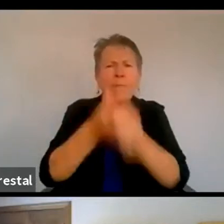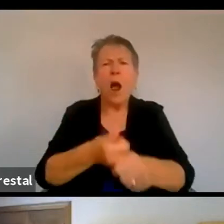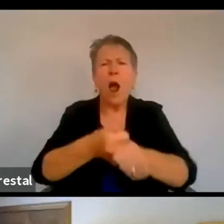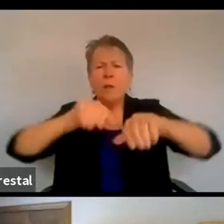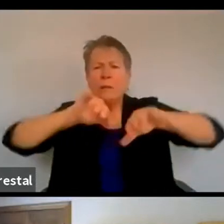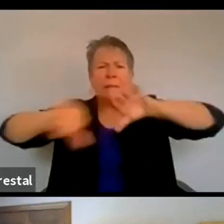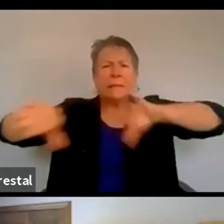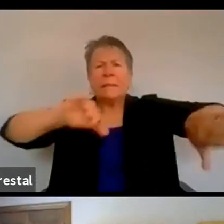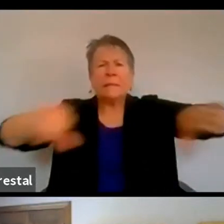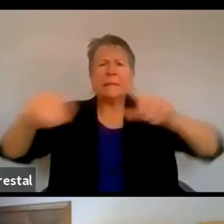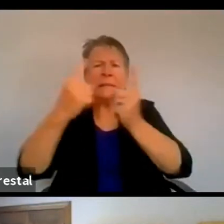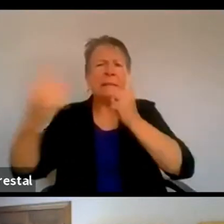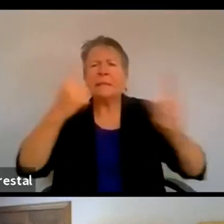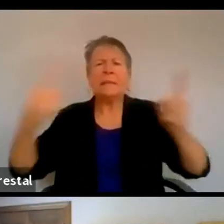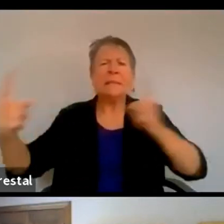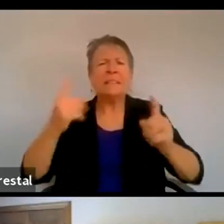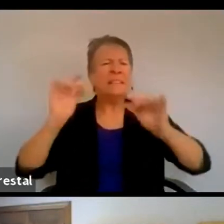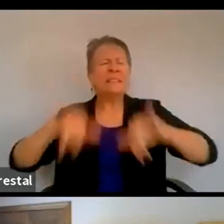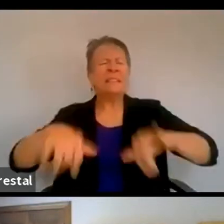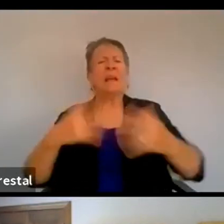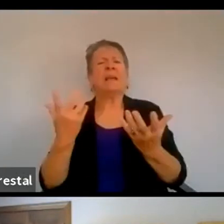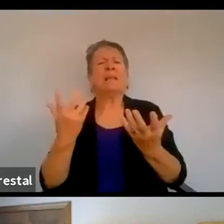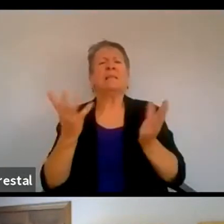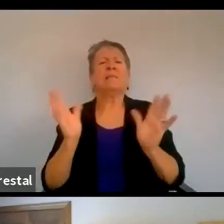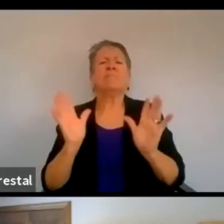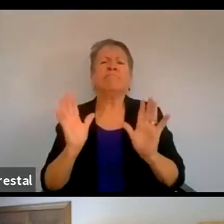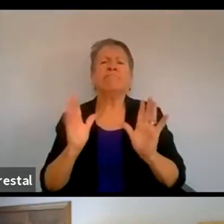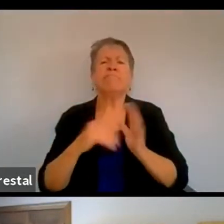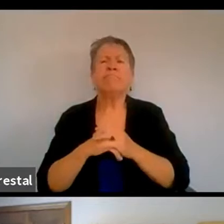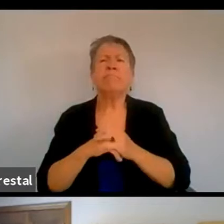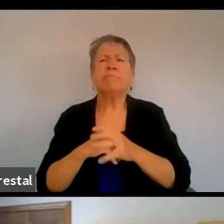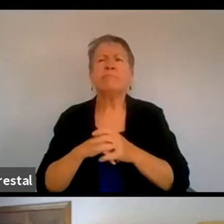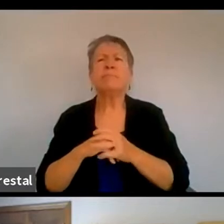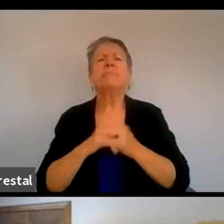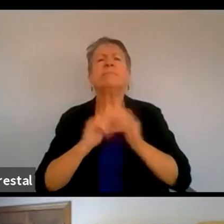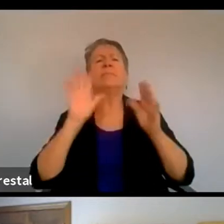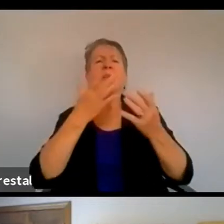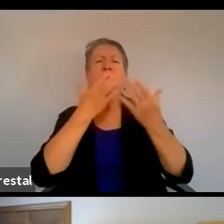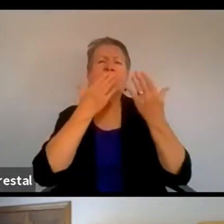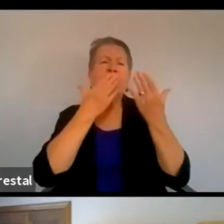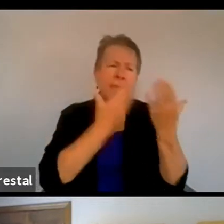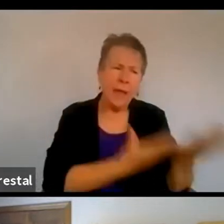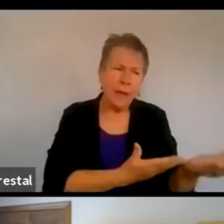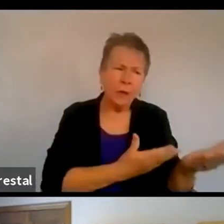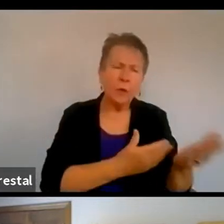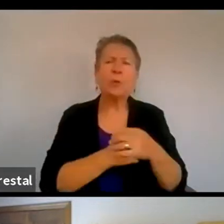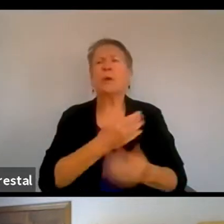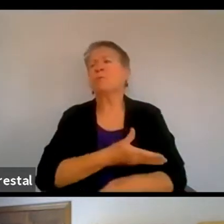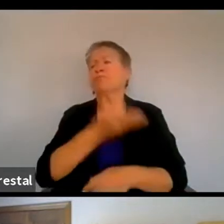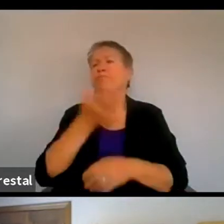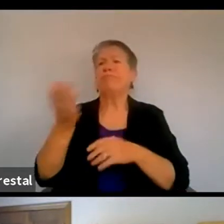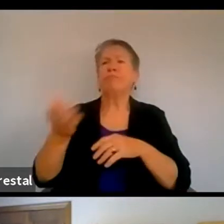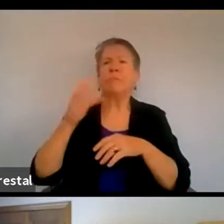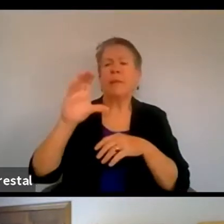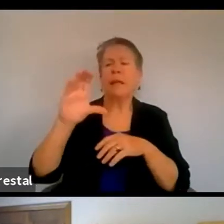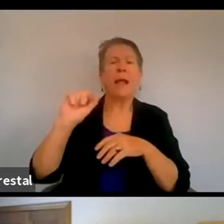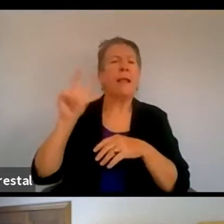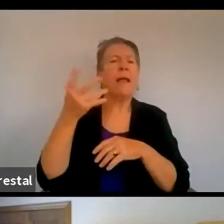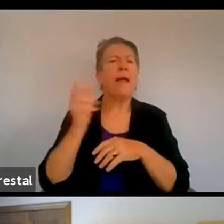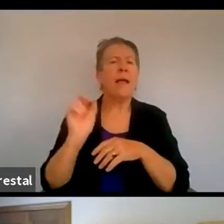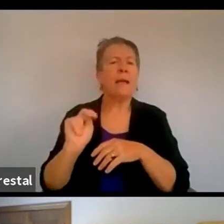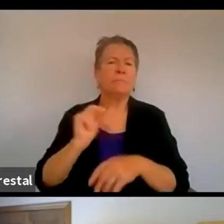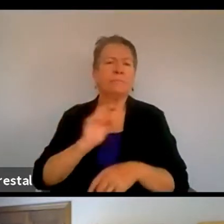that, Judy, thank you. With that, let's turn things over to Pat. Any updates you've got,